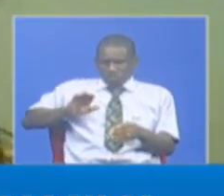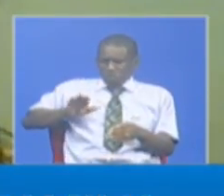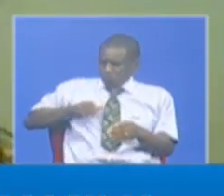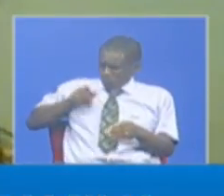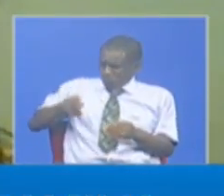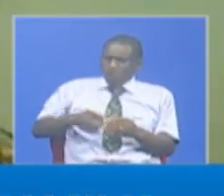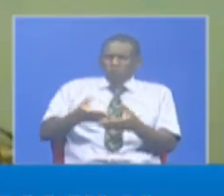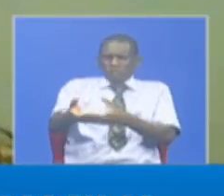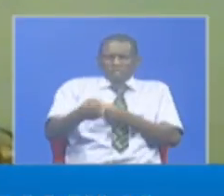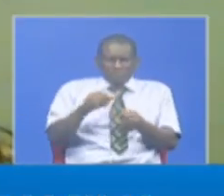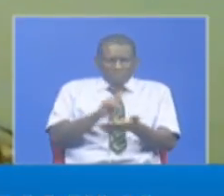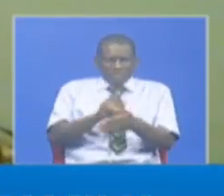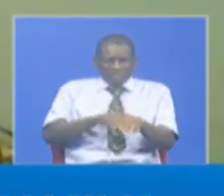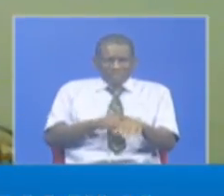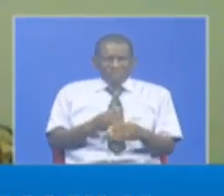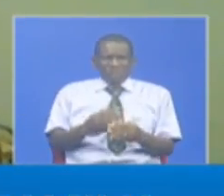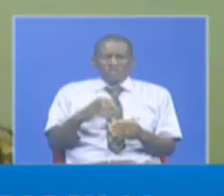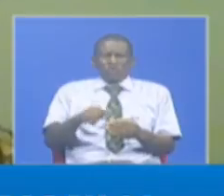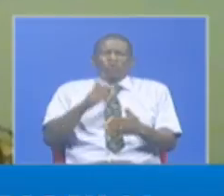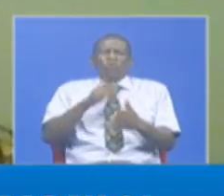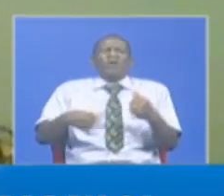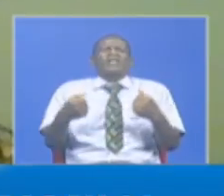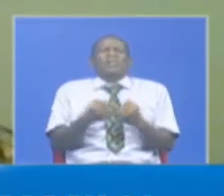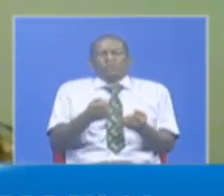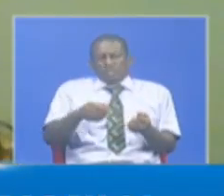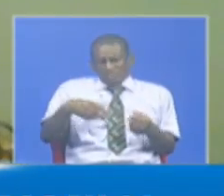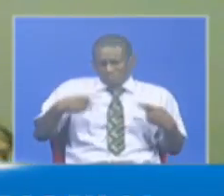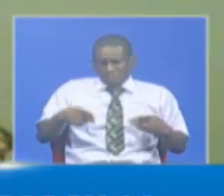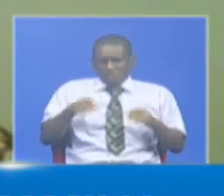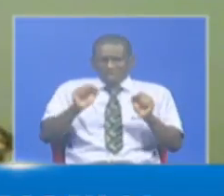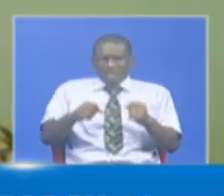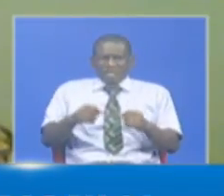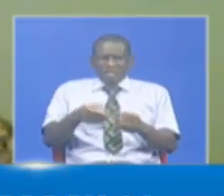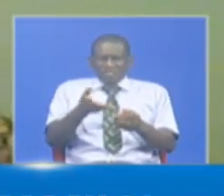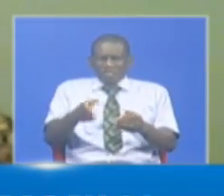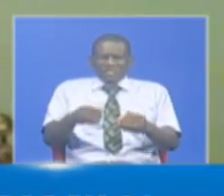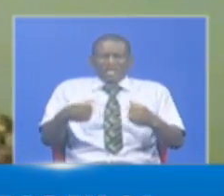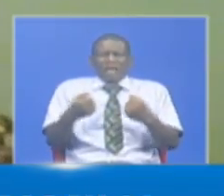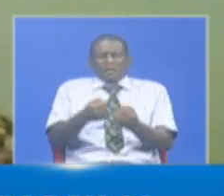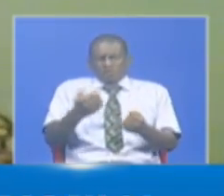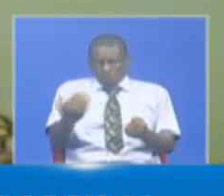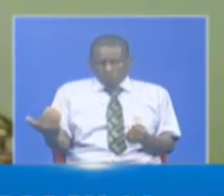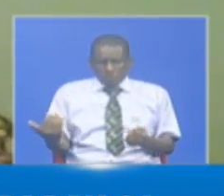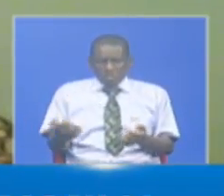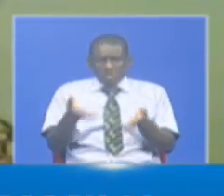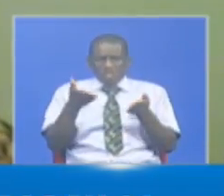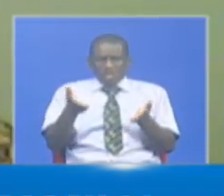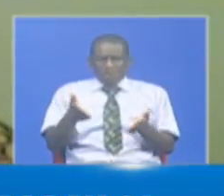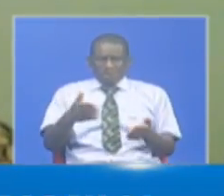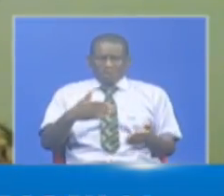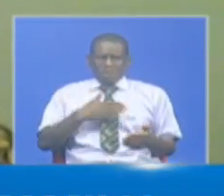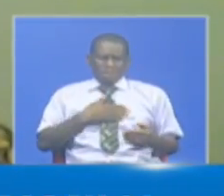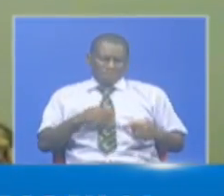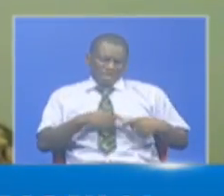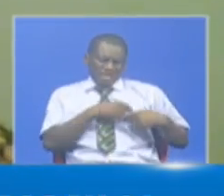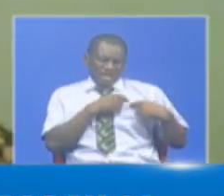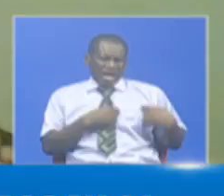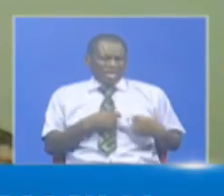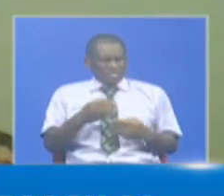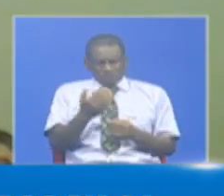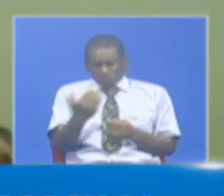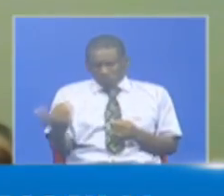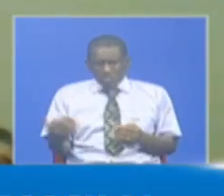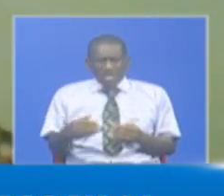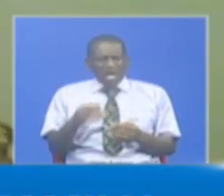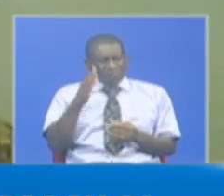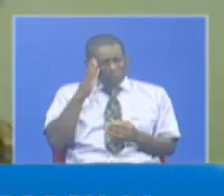time. And I thought to myself, what's going to happen to these people? What's going to happen to these women? What's going to happen to the children? My heart was for the children. And I was thinking to